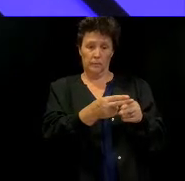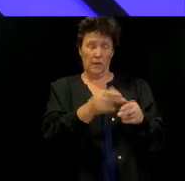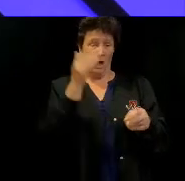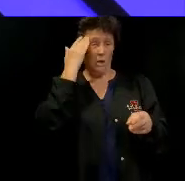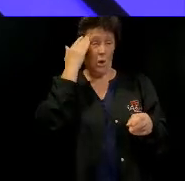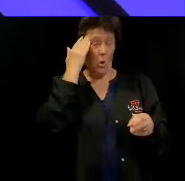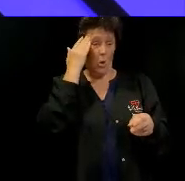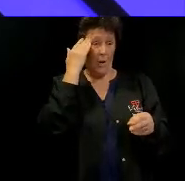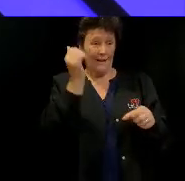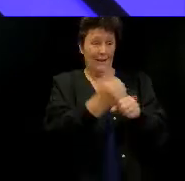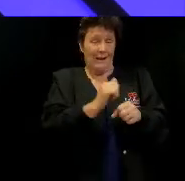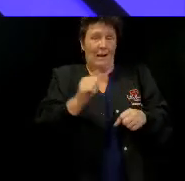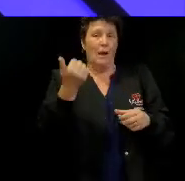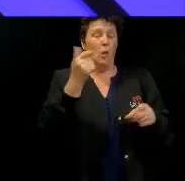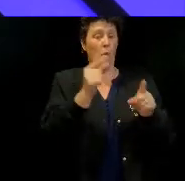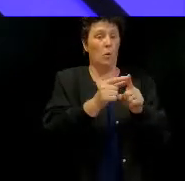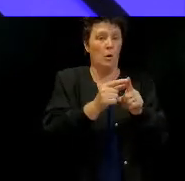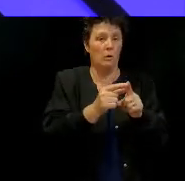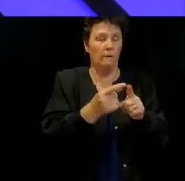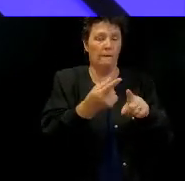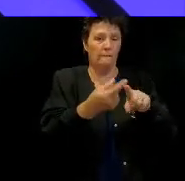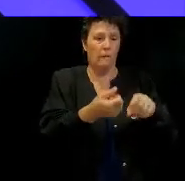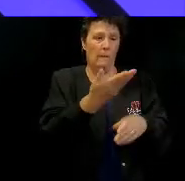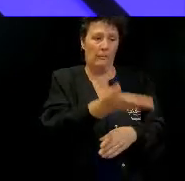he had to get another word in there.